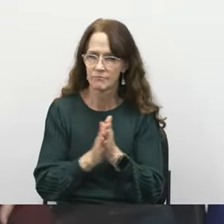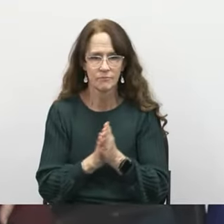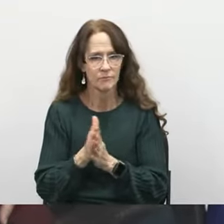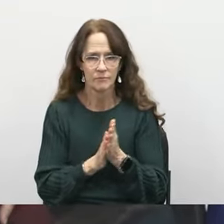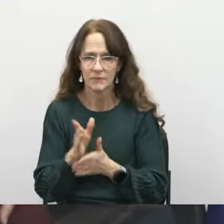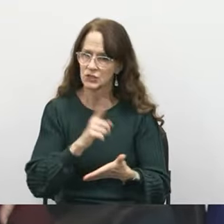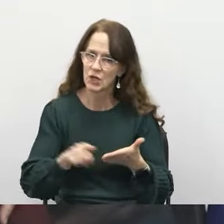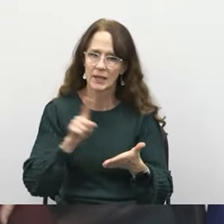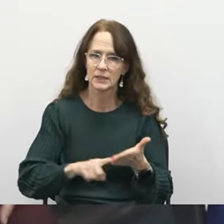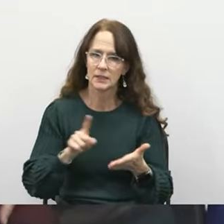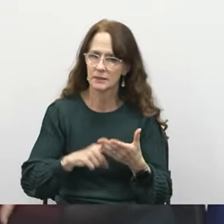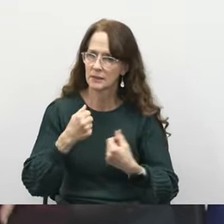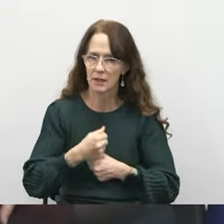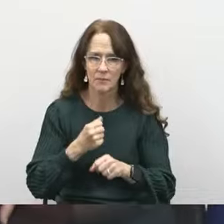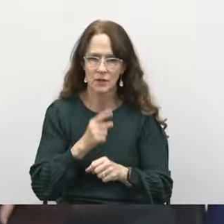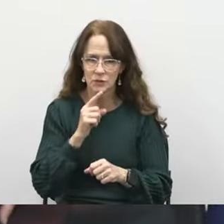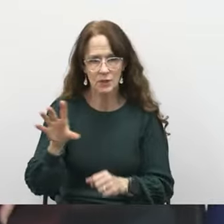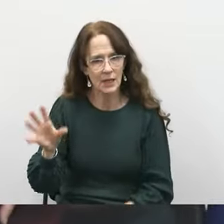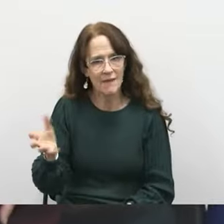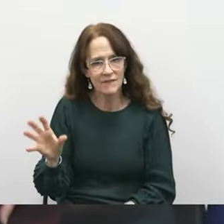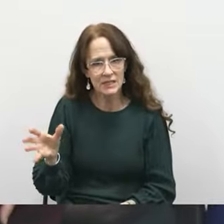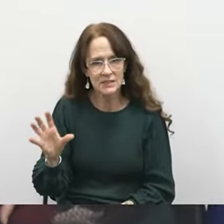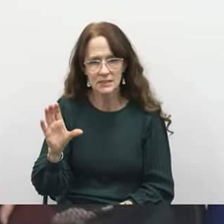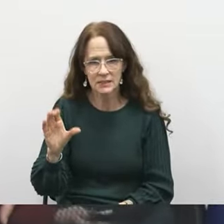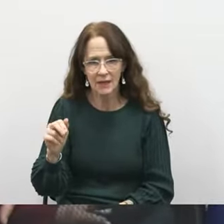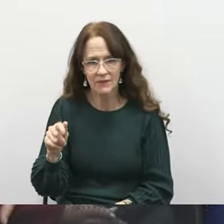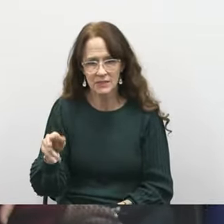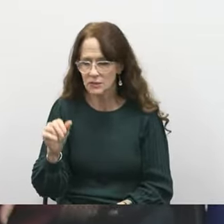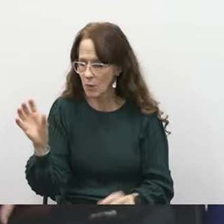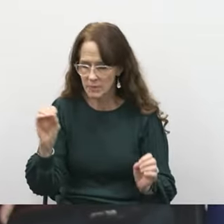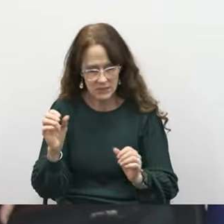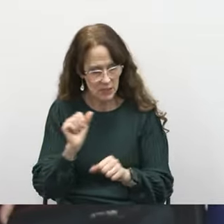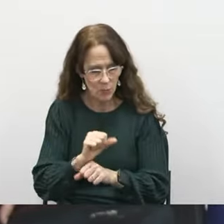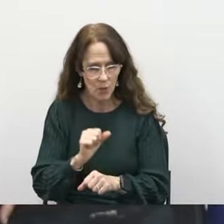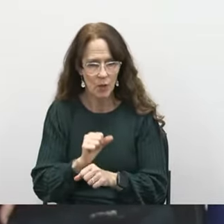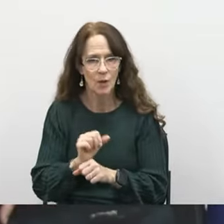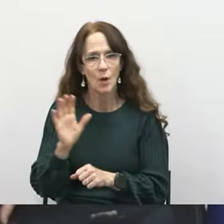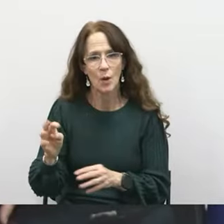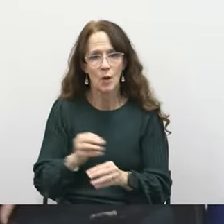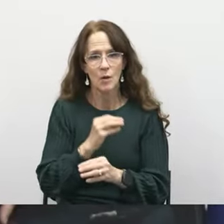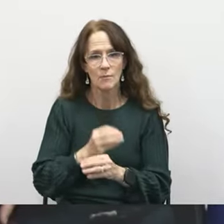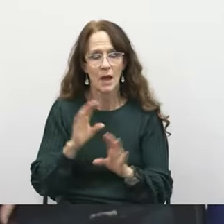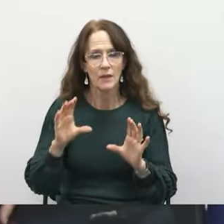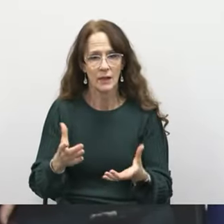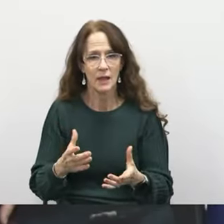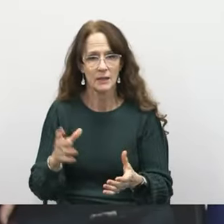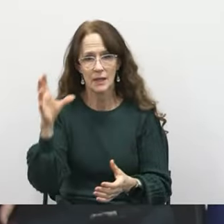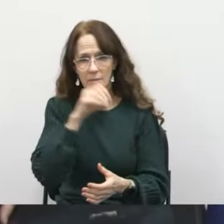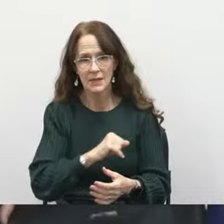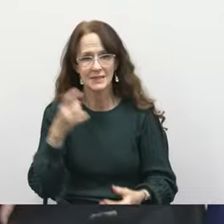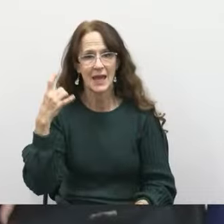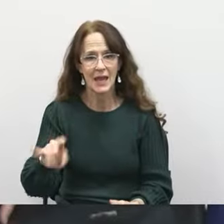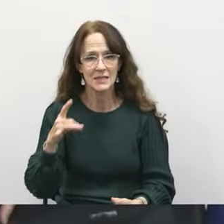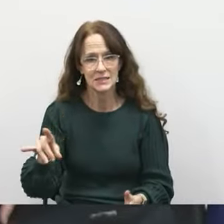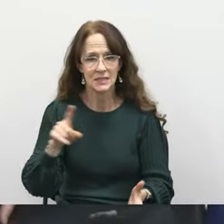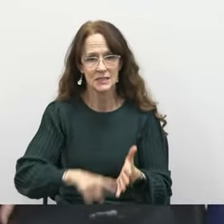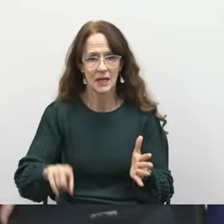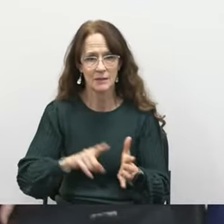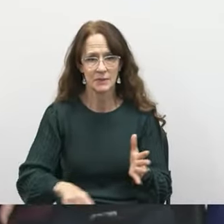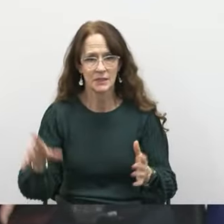checking, like, let's make sure to look at your Canvas, let's make sure if you have any missing assignments. Her math class, she's missing 18